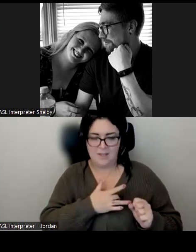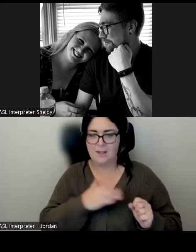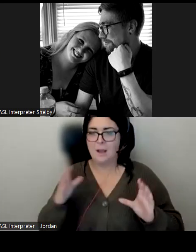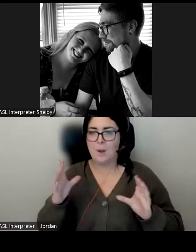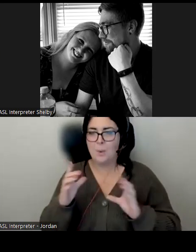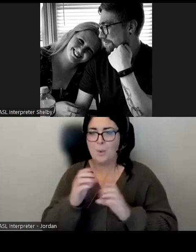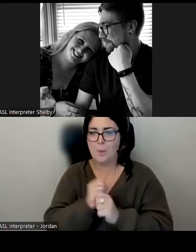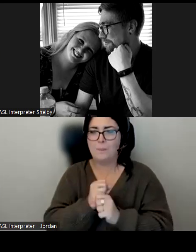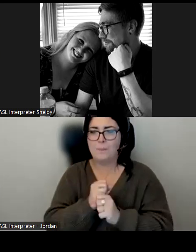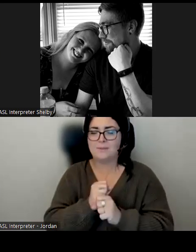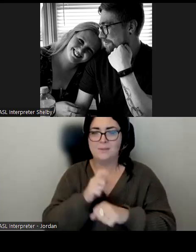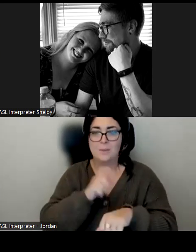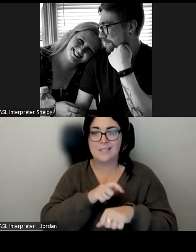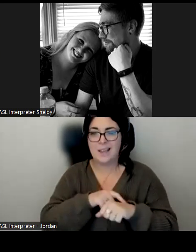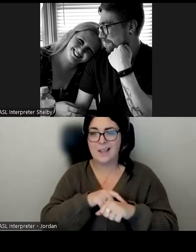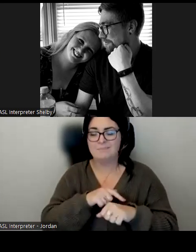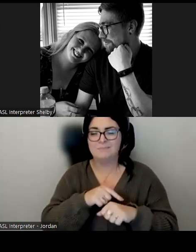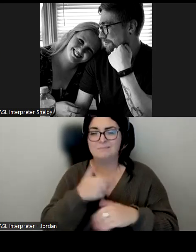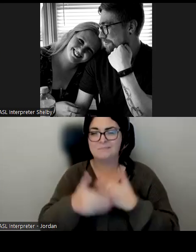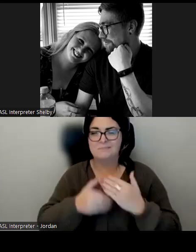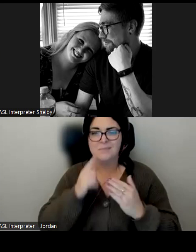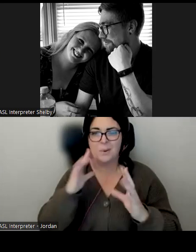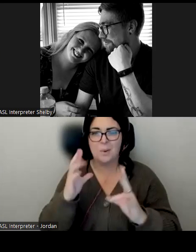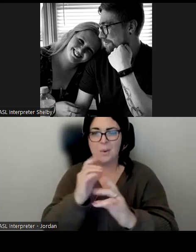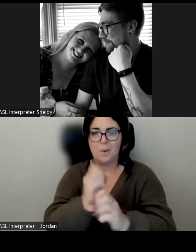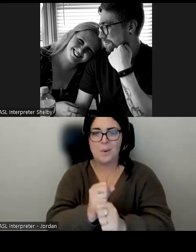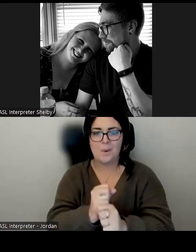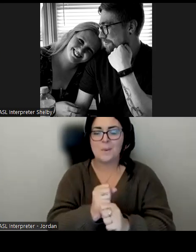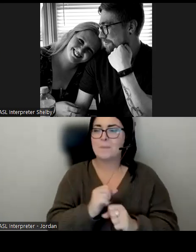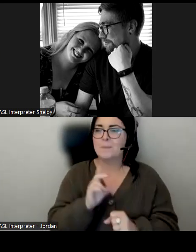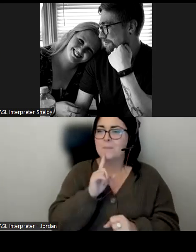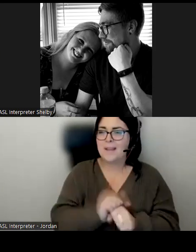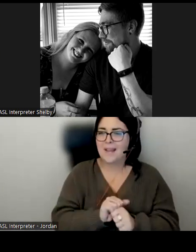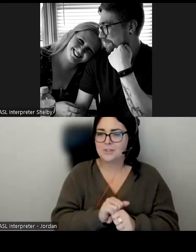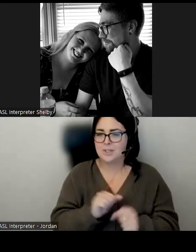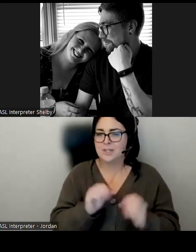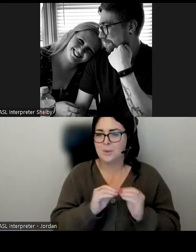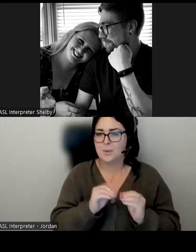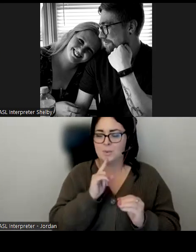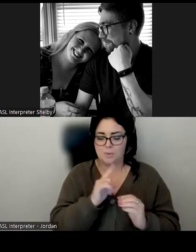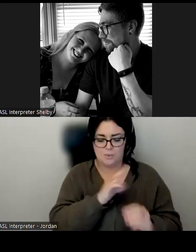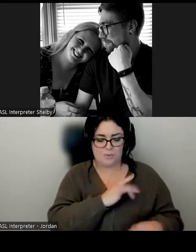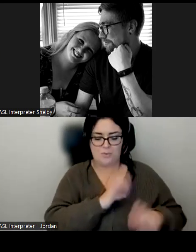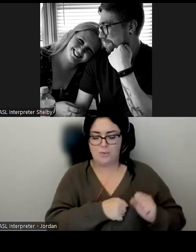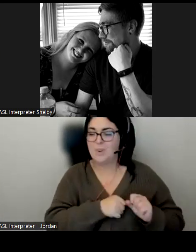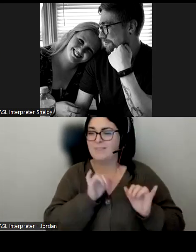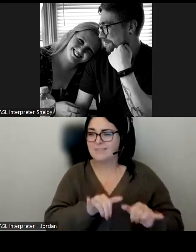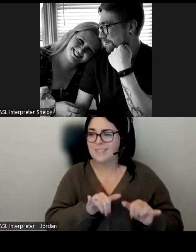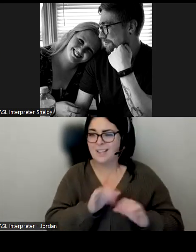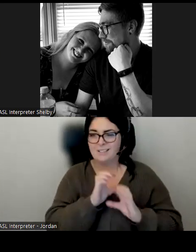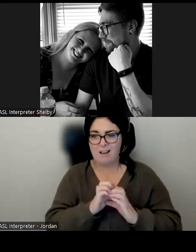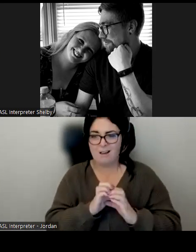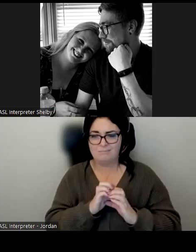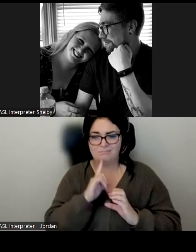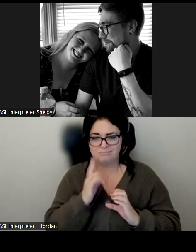But in reality, grief stays the same size, but slowly life begins to grow bigger around it.